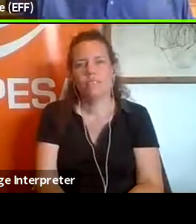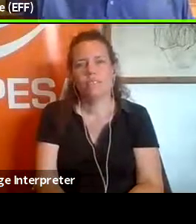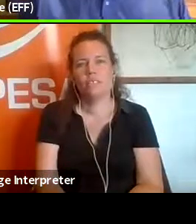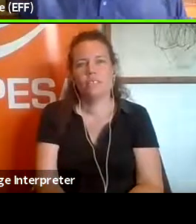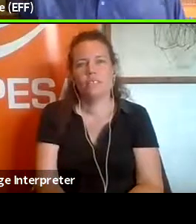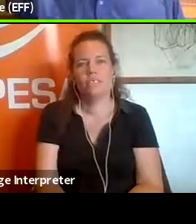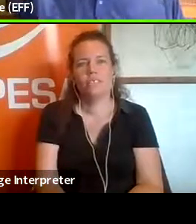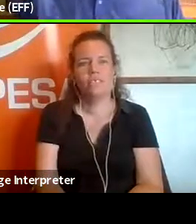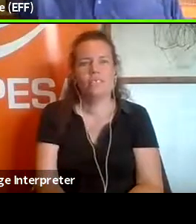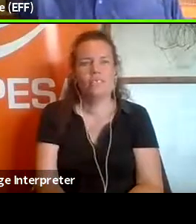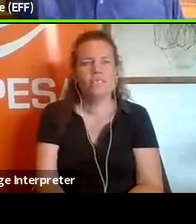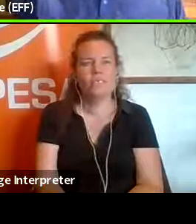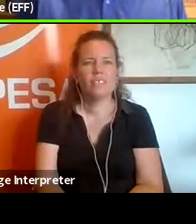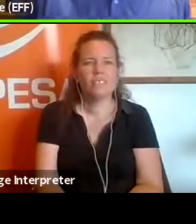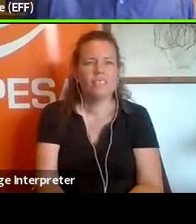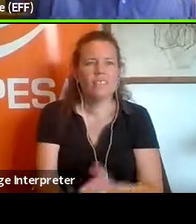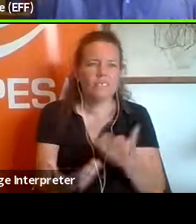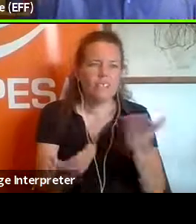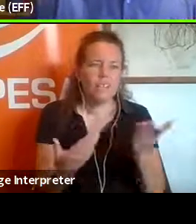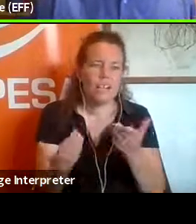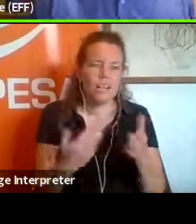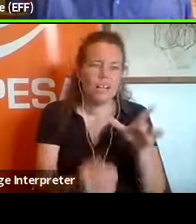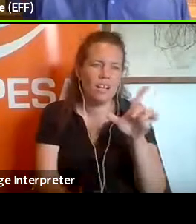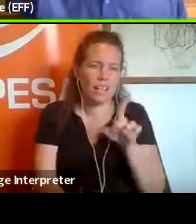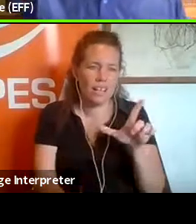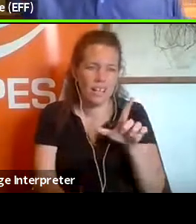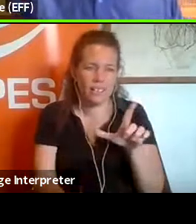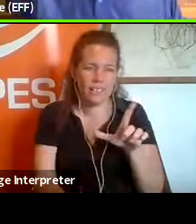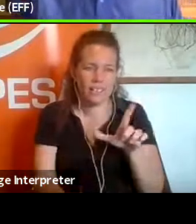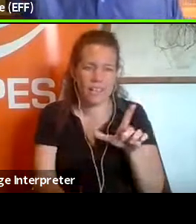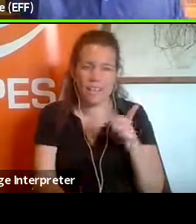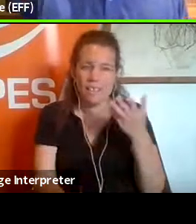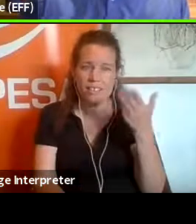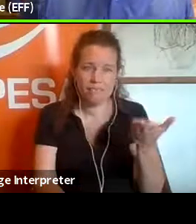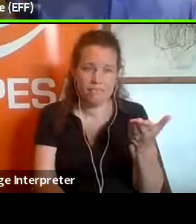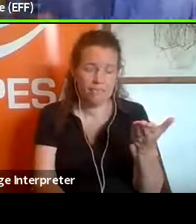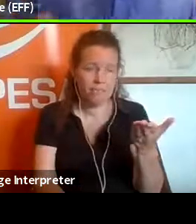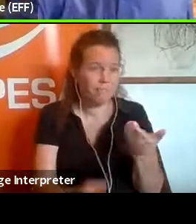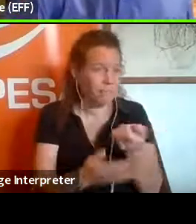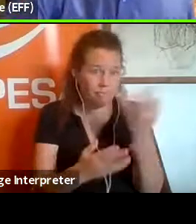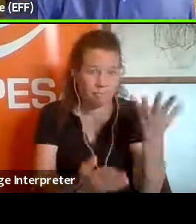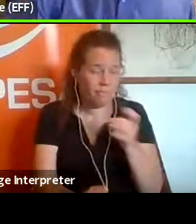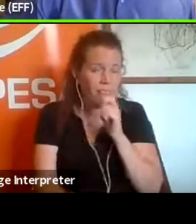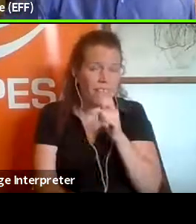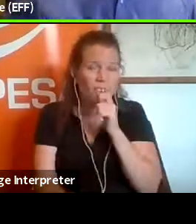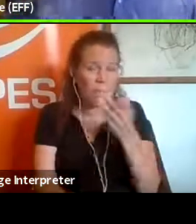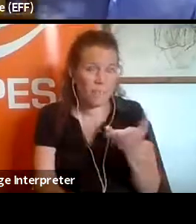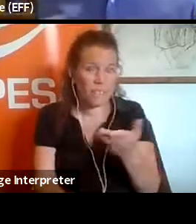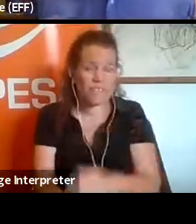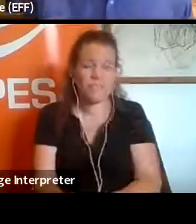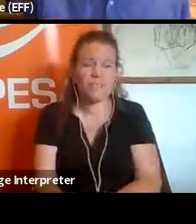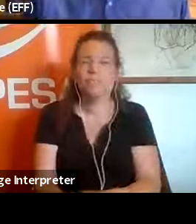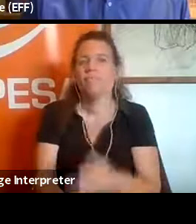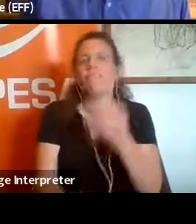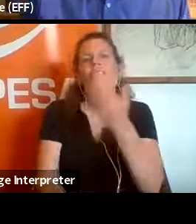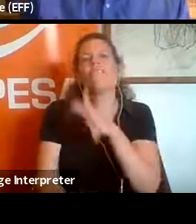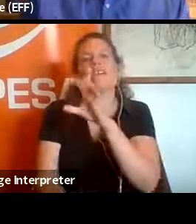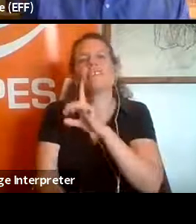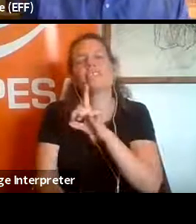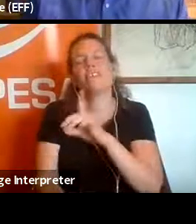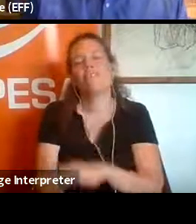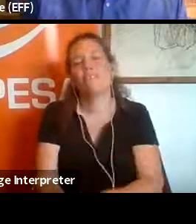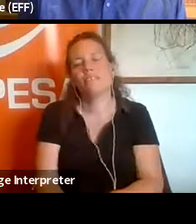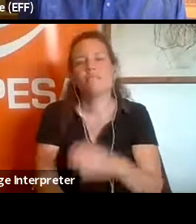Linda, I don't know if you have any. I'll give you an opportunity if you have any comment as well. Yeah. Thanks, David. I